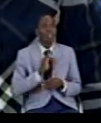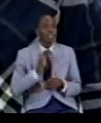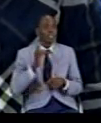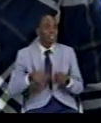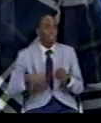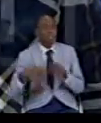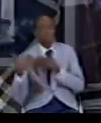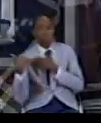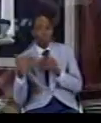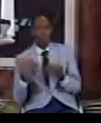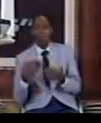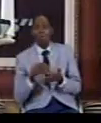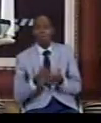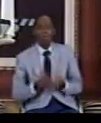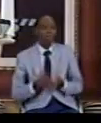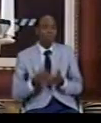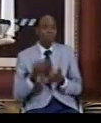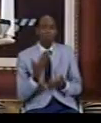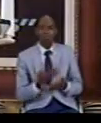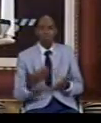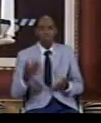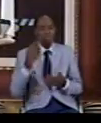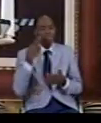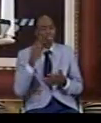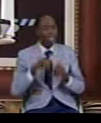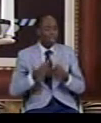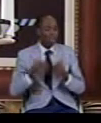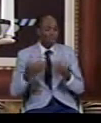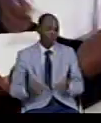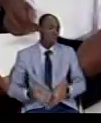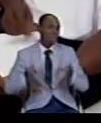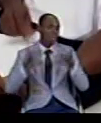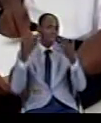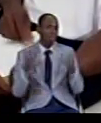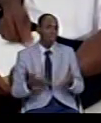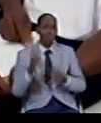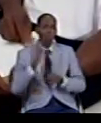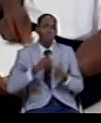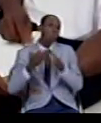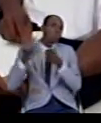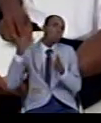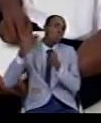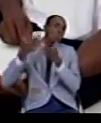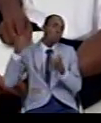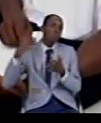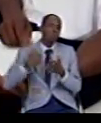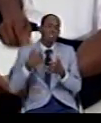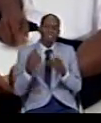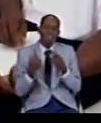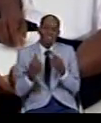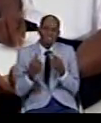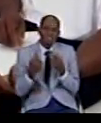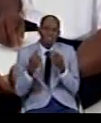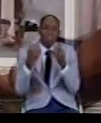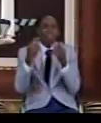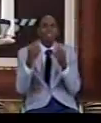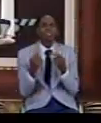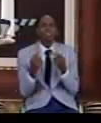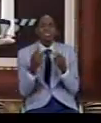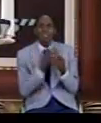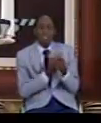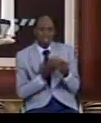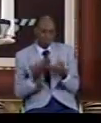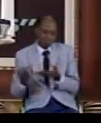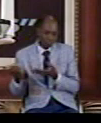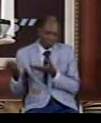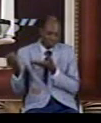say, how heavy that load is. Some people that went before me, they carried their load. And he carried